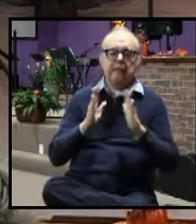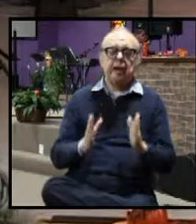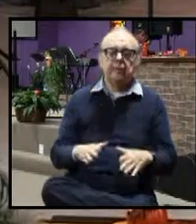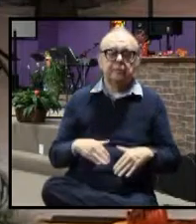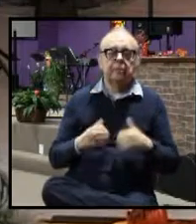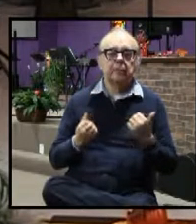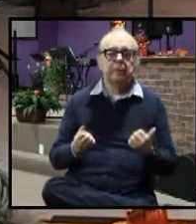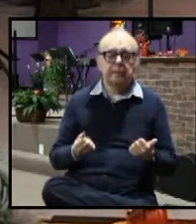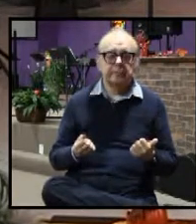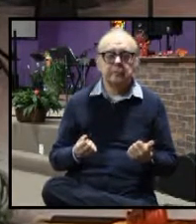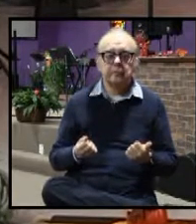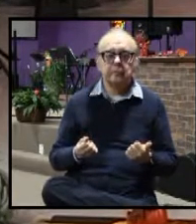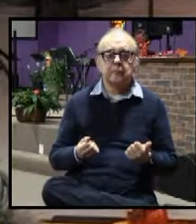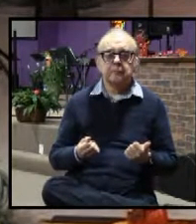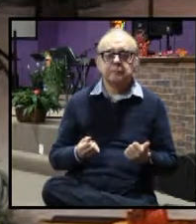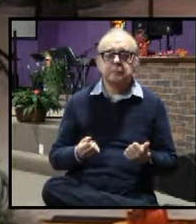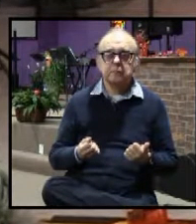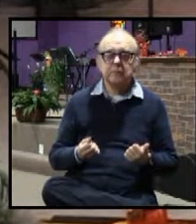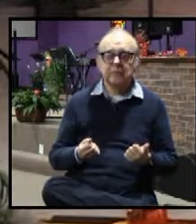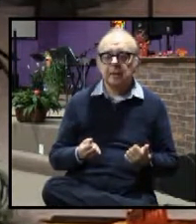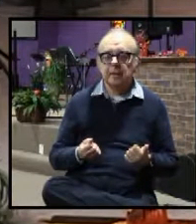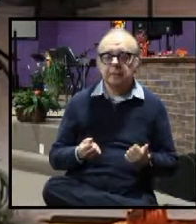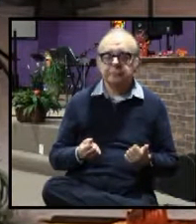have a house to live in.